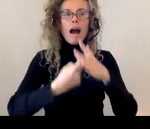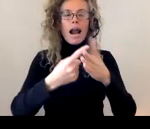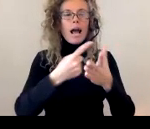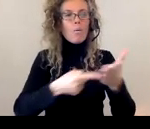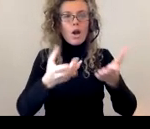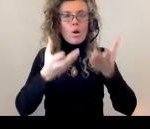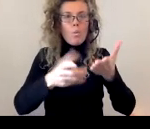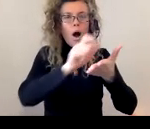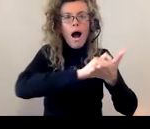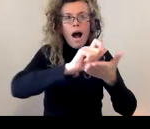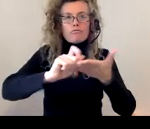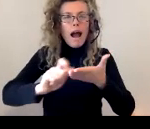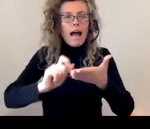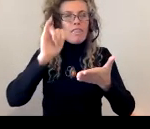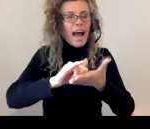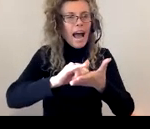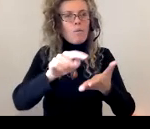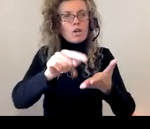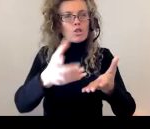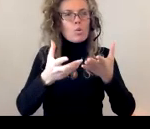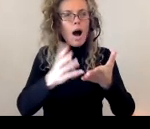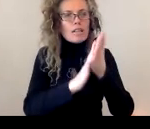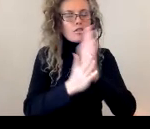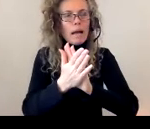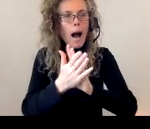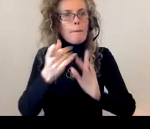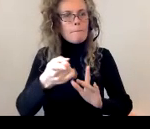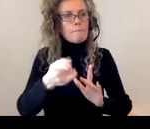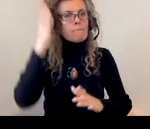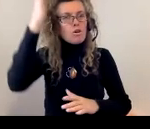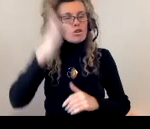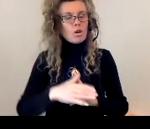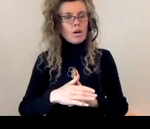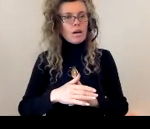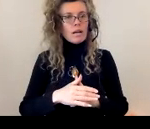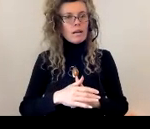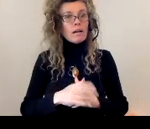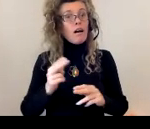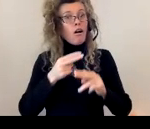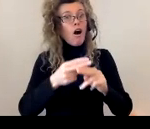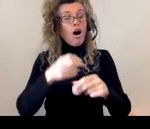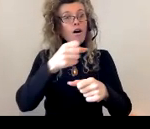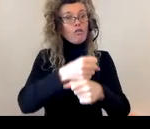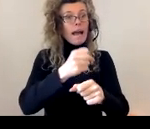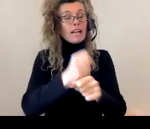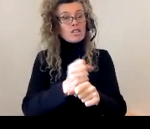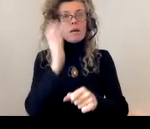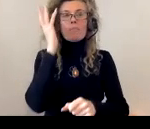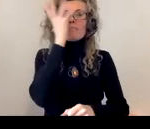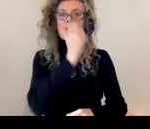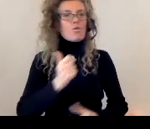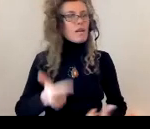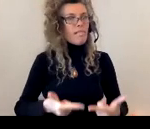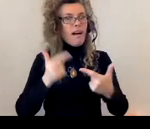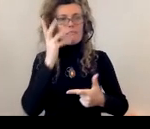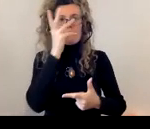to become. This is the process that's known as creation. The beauty of life, the beauty of